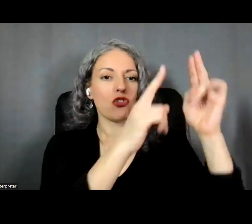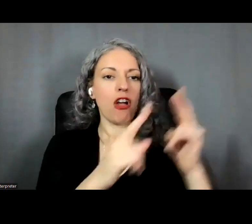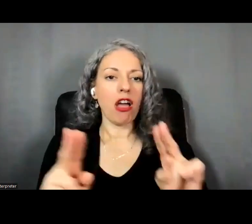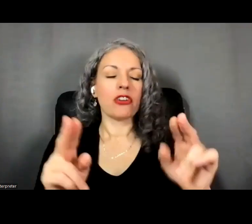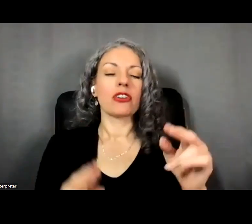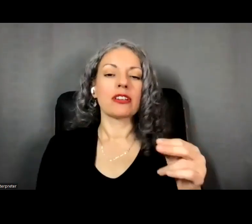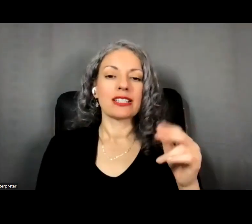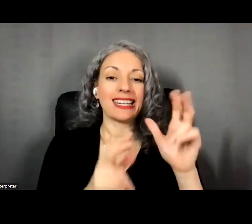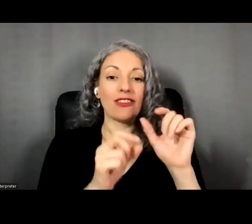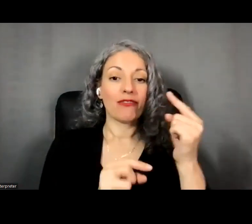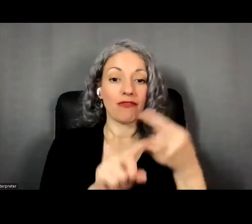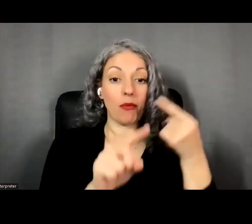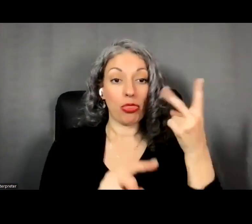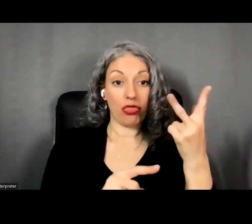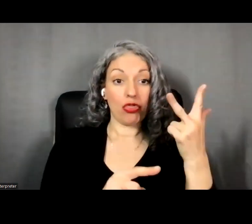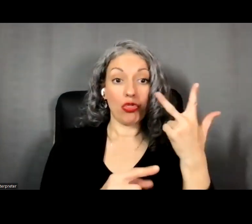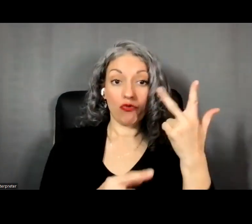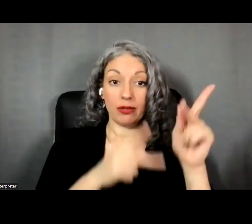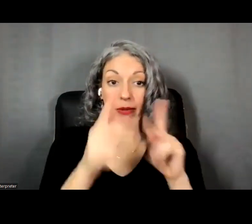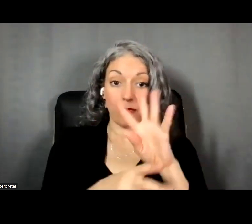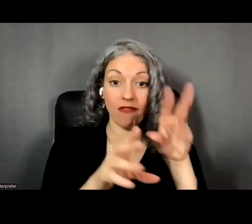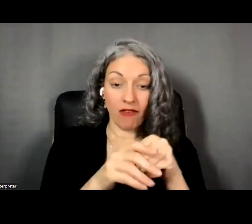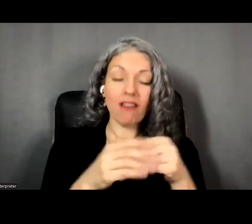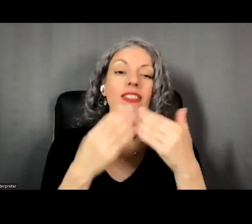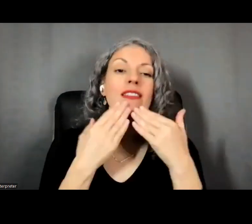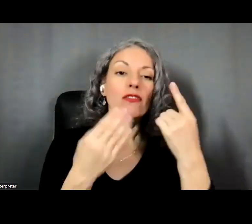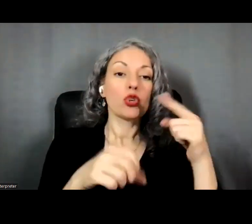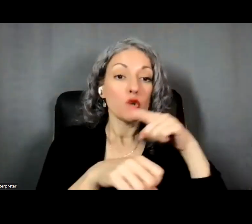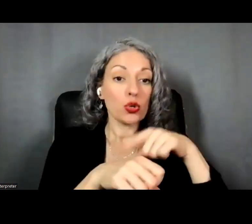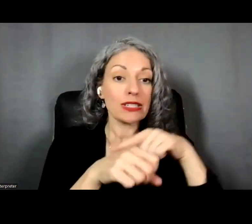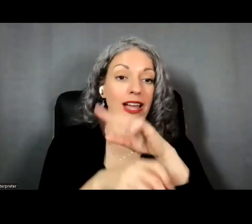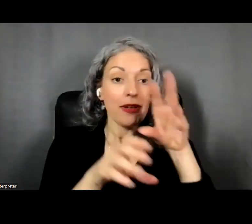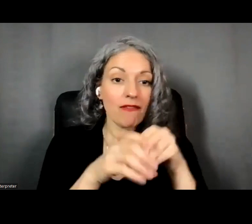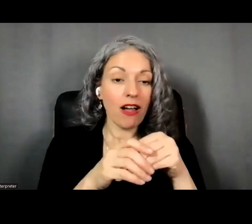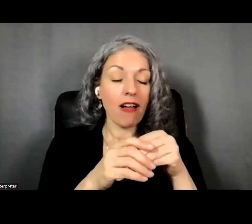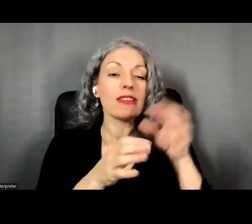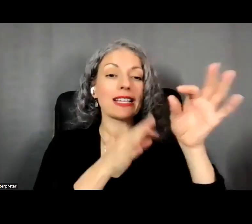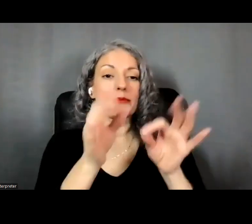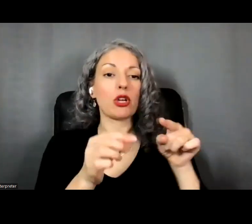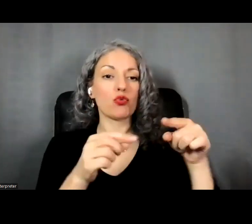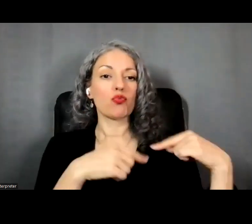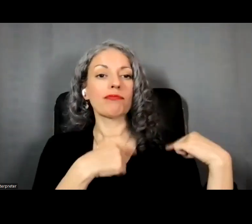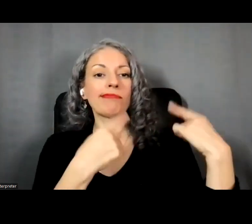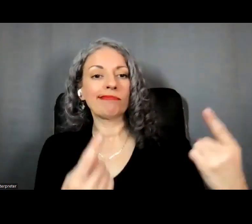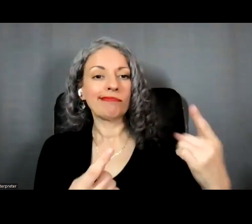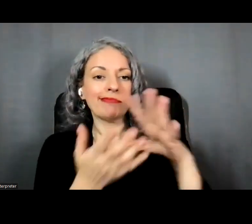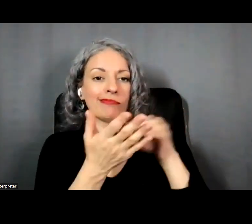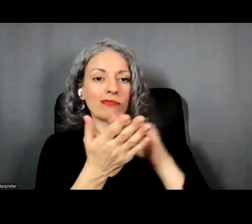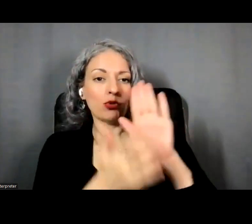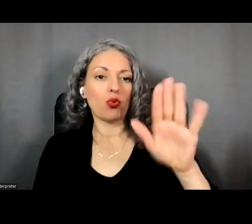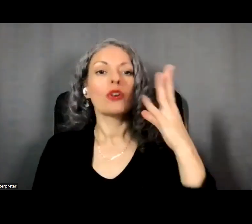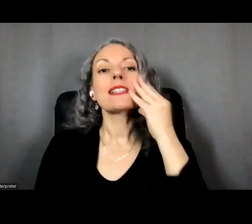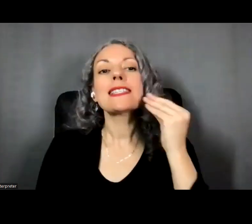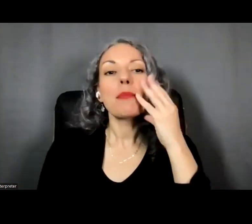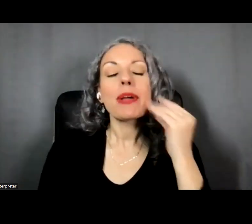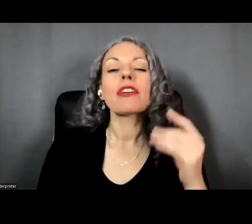Thank you all for giving your time today to share what you've learned thus far from your experience